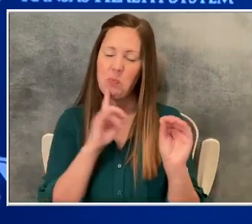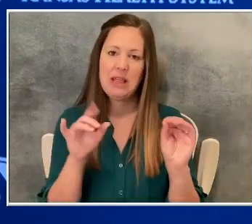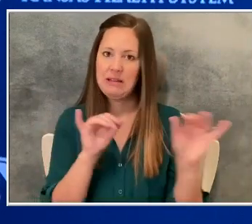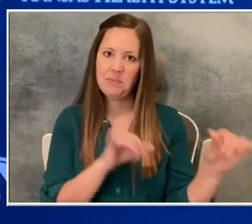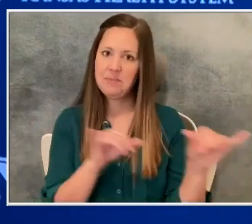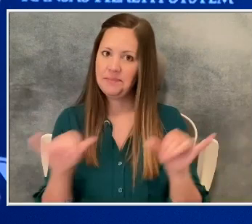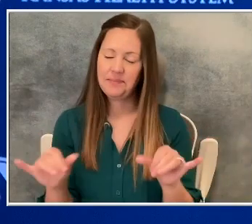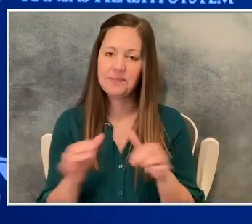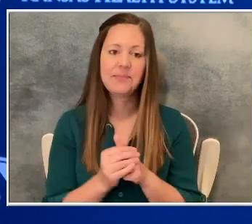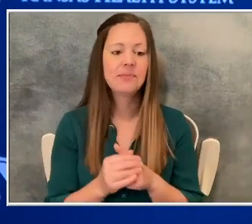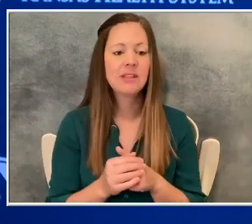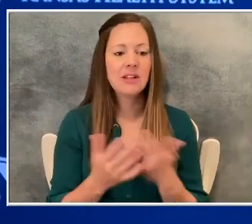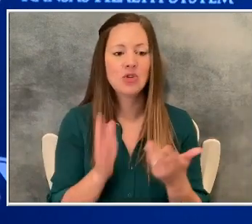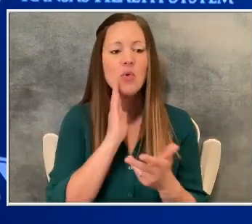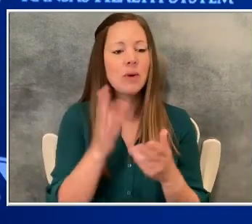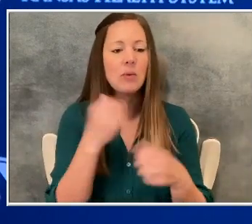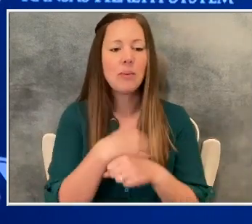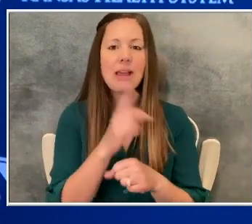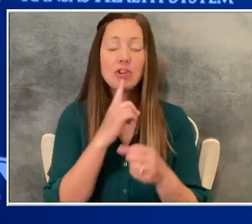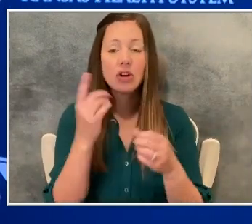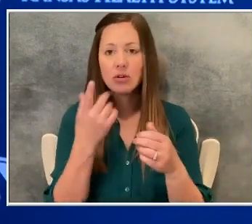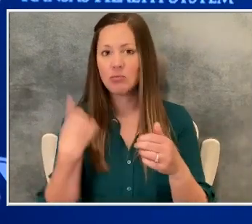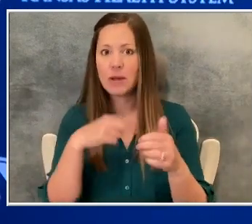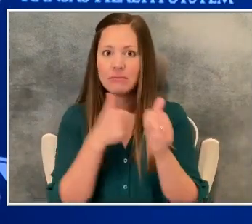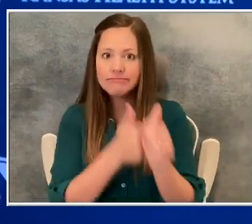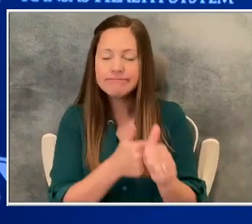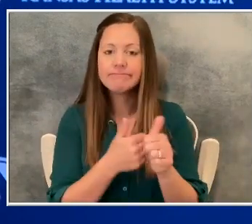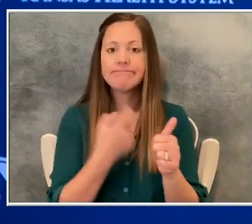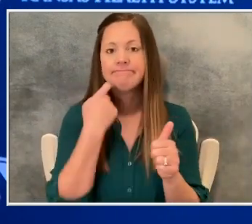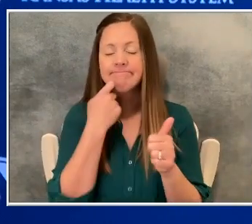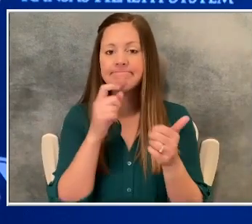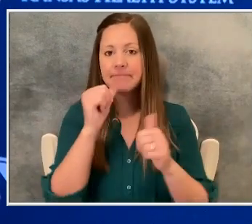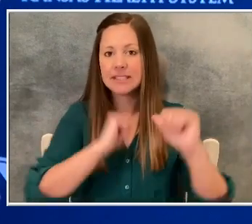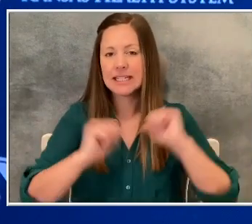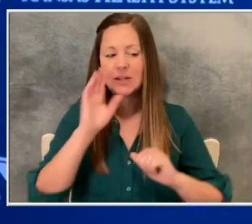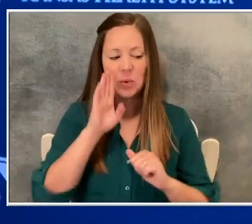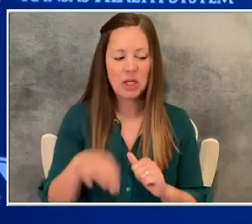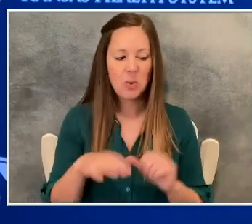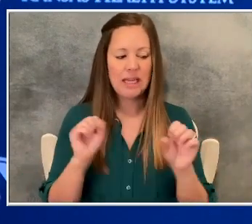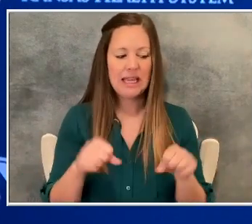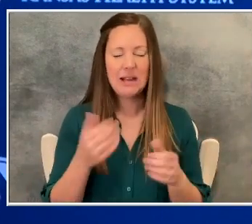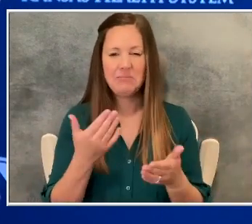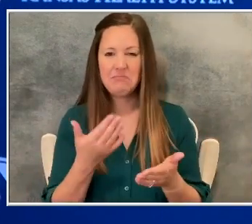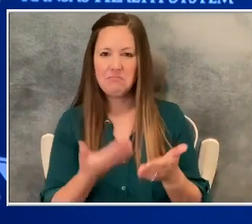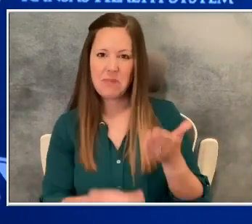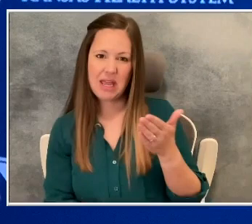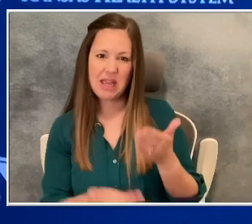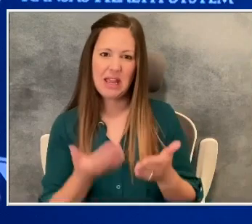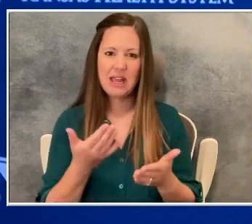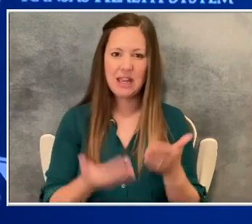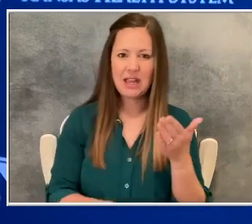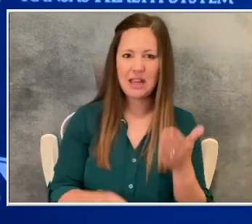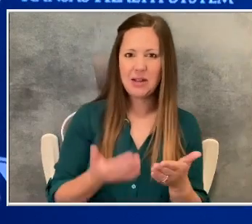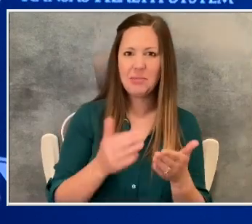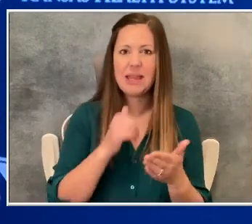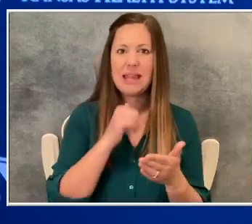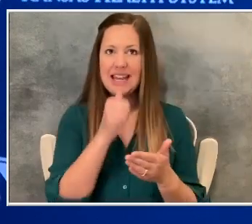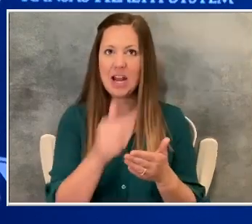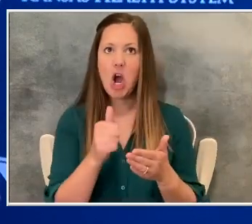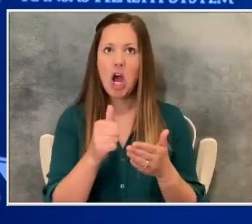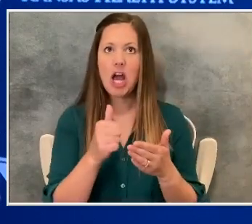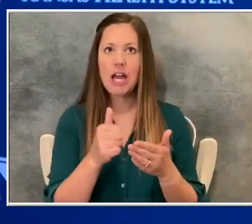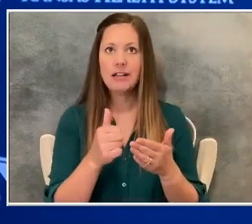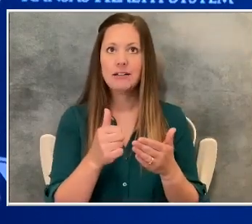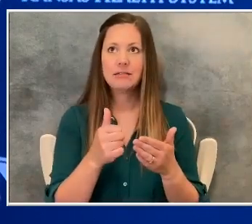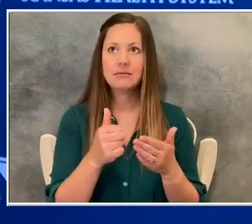the latest science about that. We know that it can maybe evade the antibody responses, just